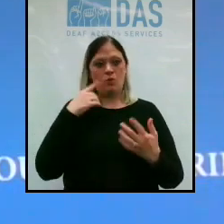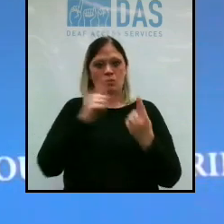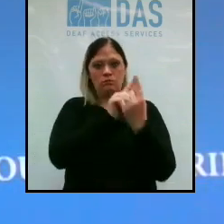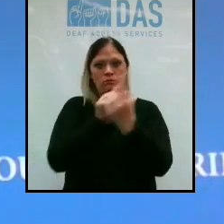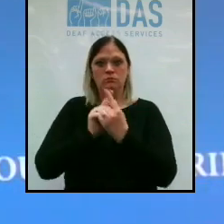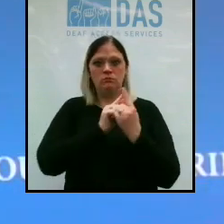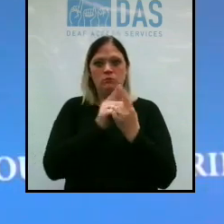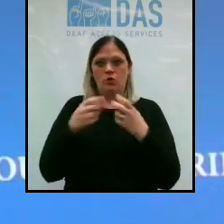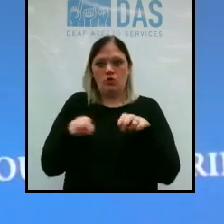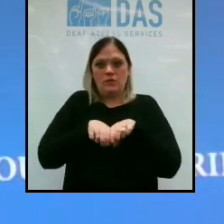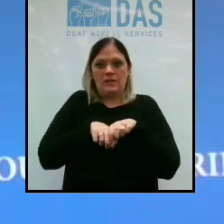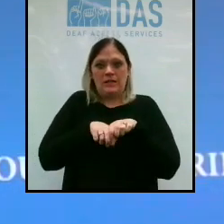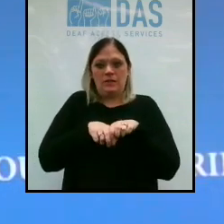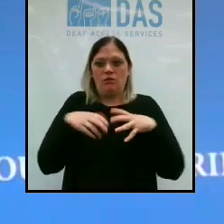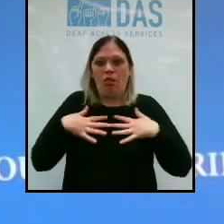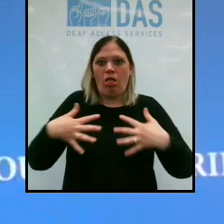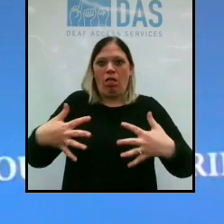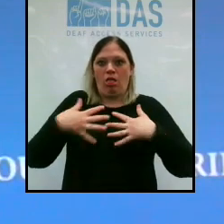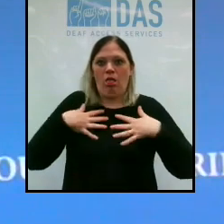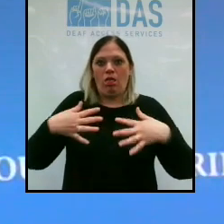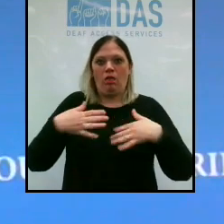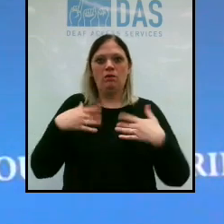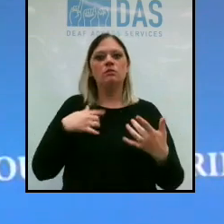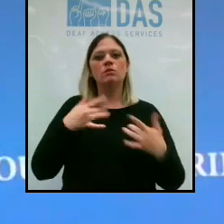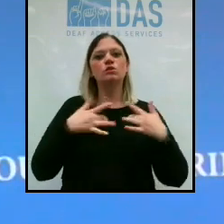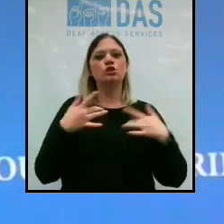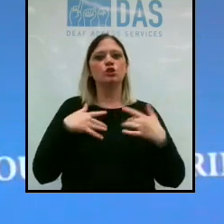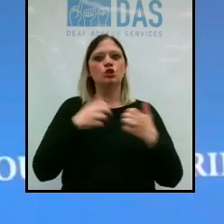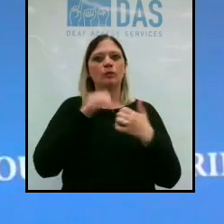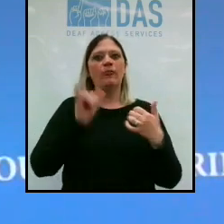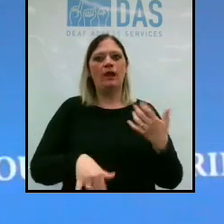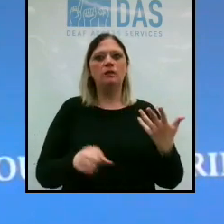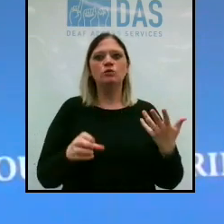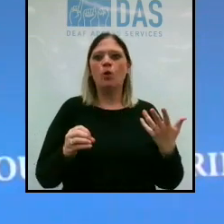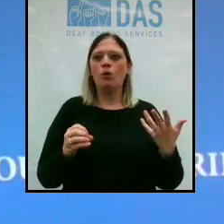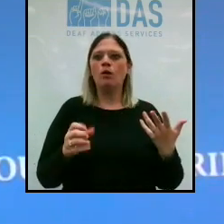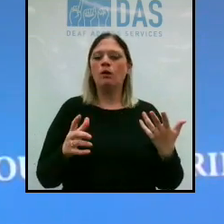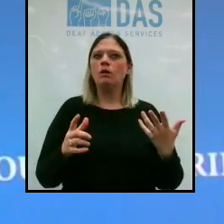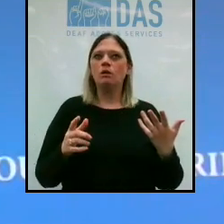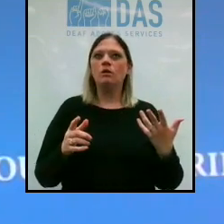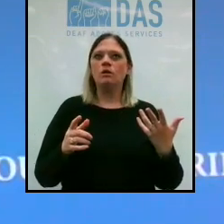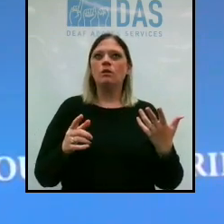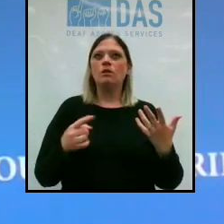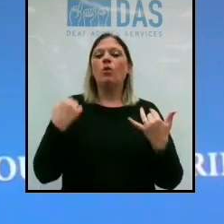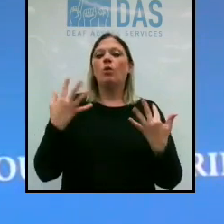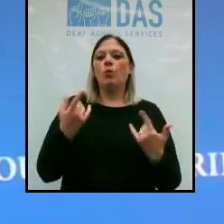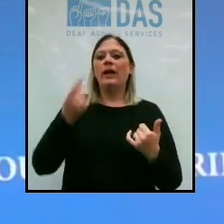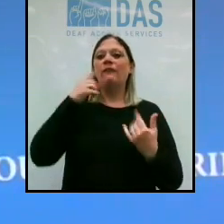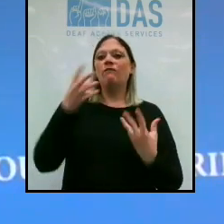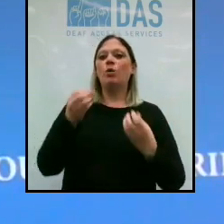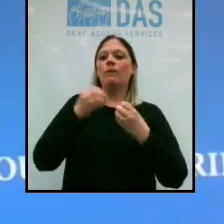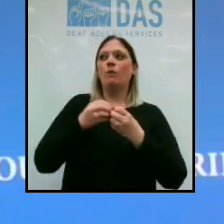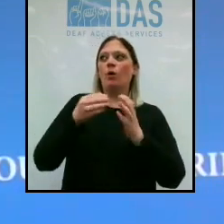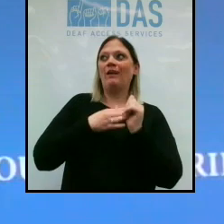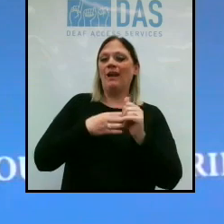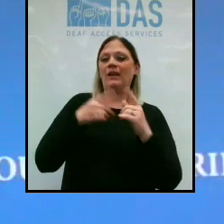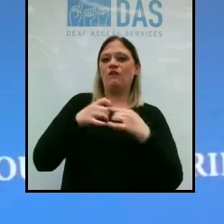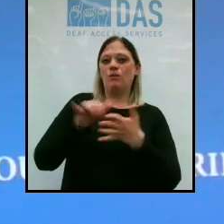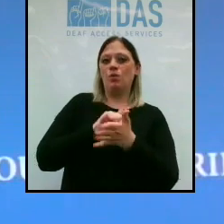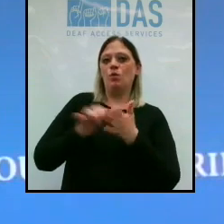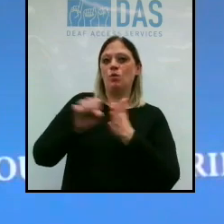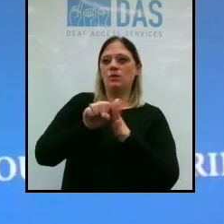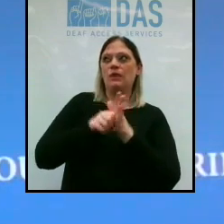on the bench. You're breathing heavy, so there's concerns there. But it's something that we're waiting for further guidance from New York State on.